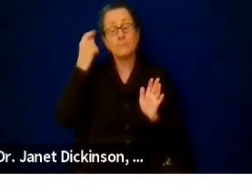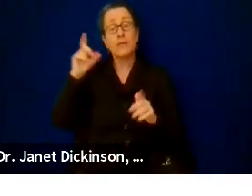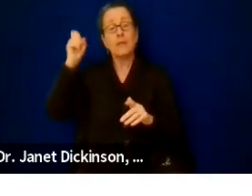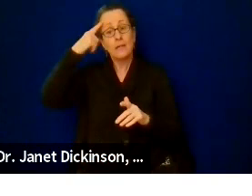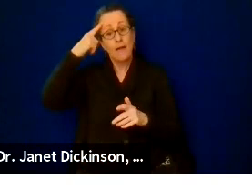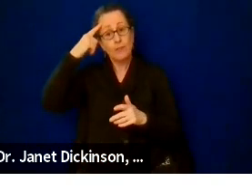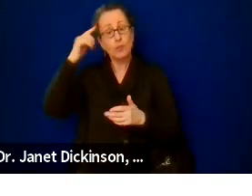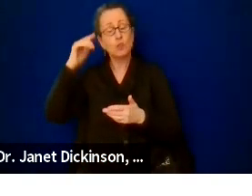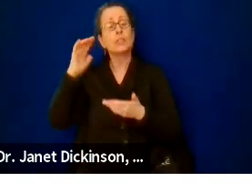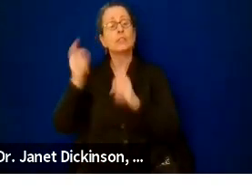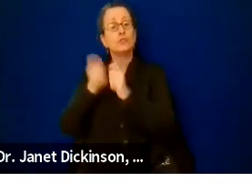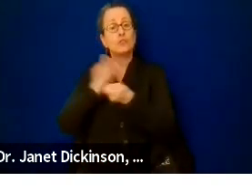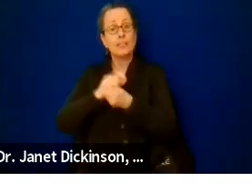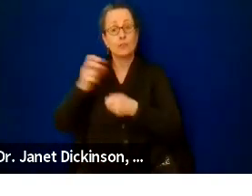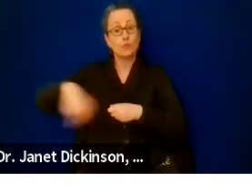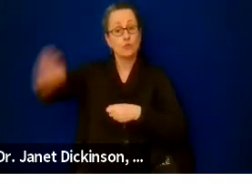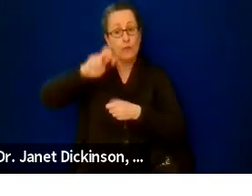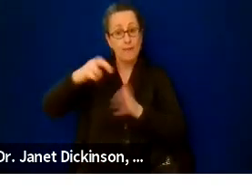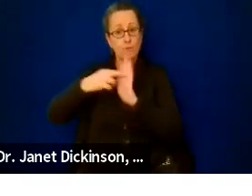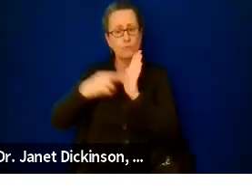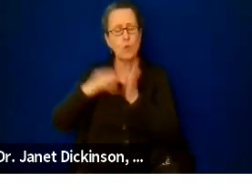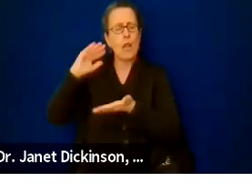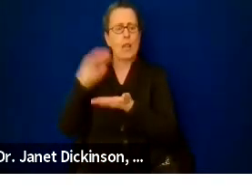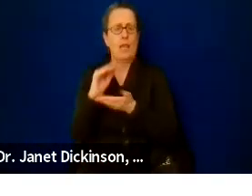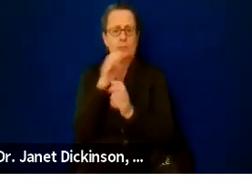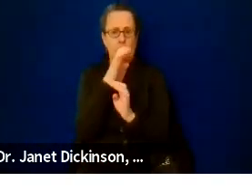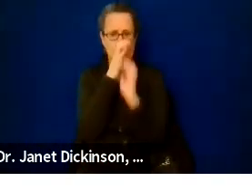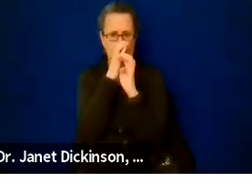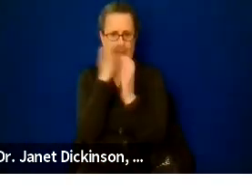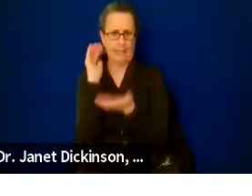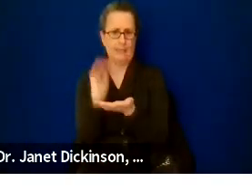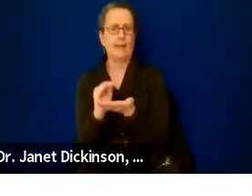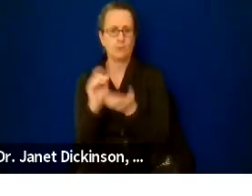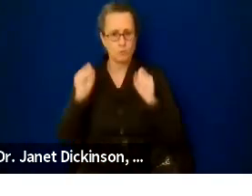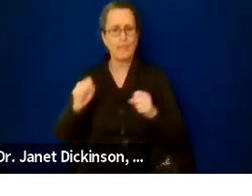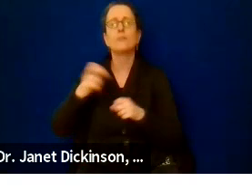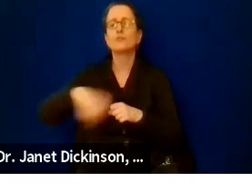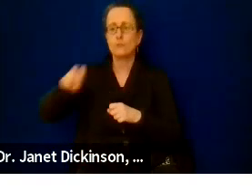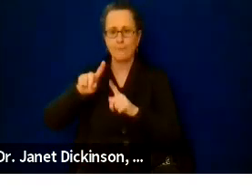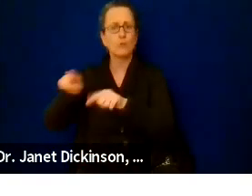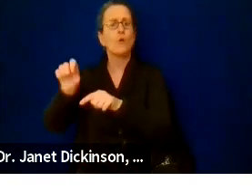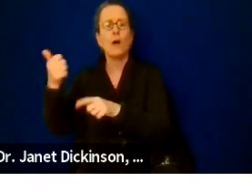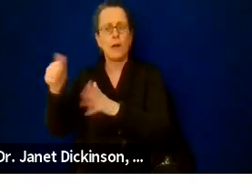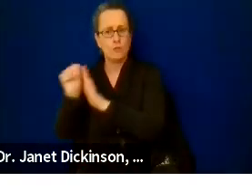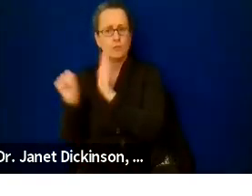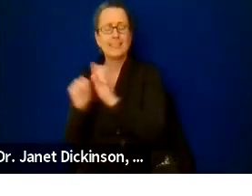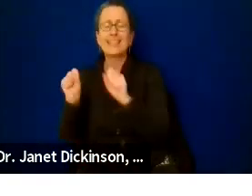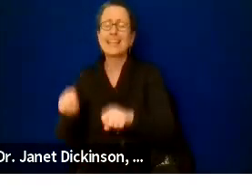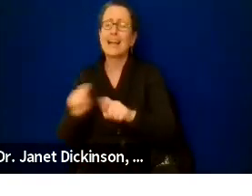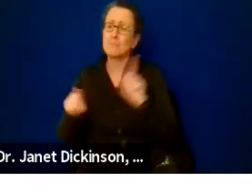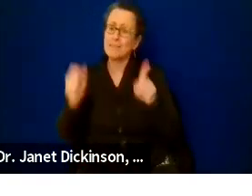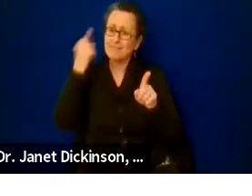travel advisory upon return to Massachusetts. But again, we're asking everyone to please be mindful with